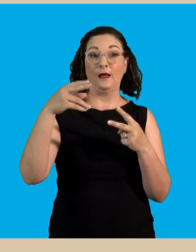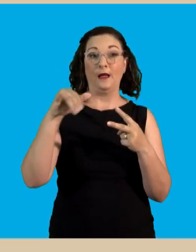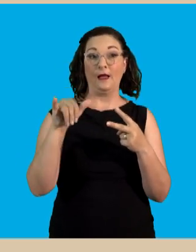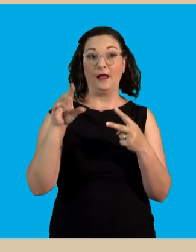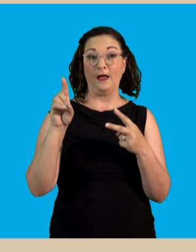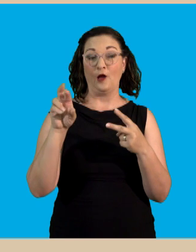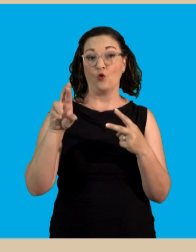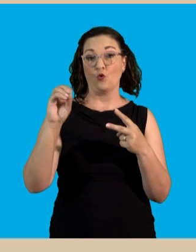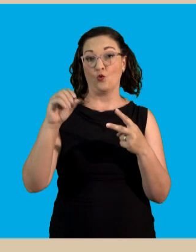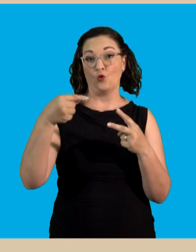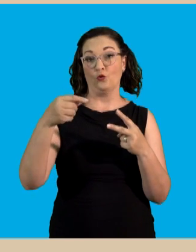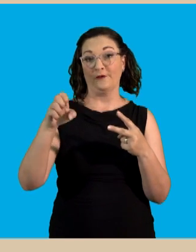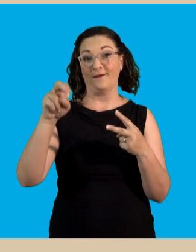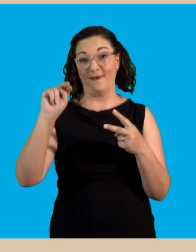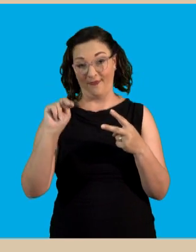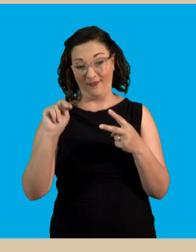gas